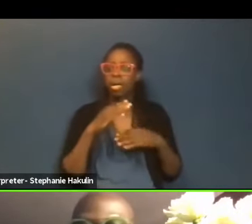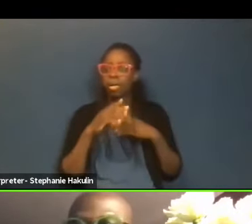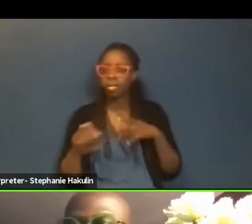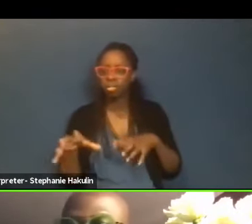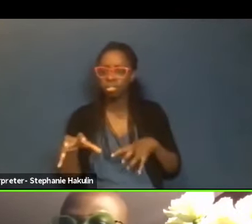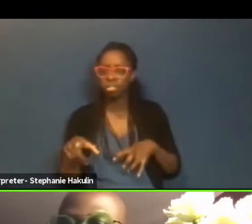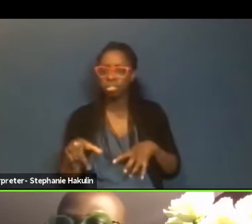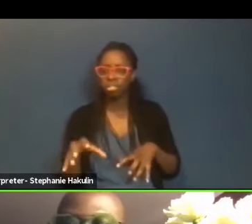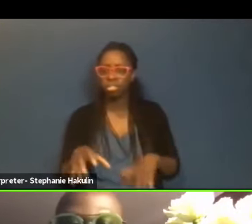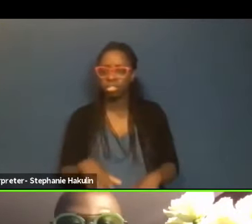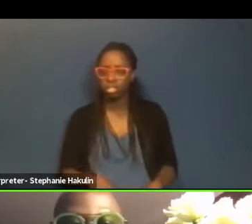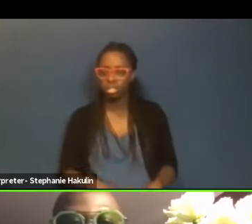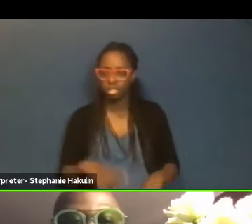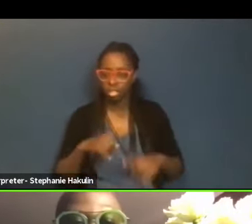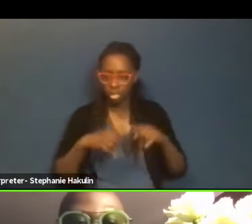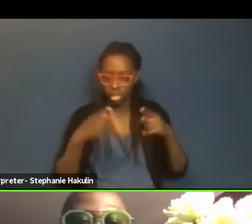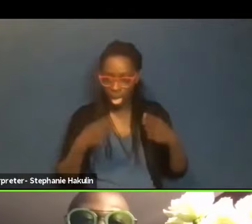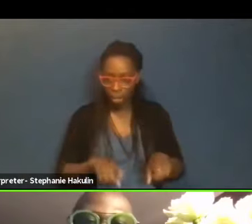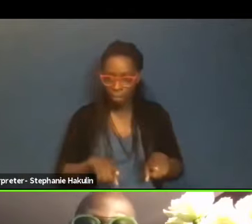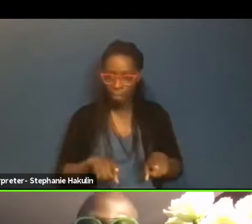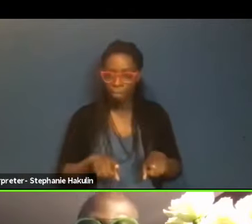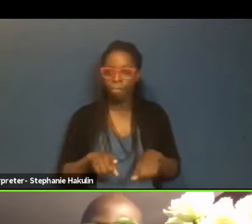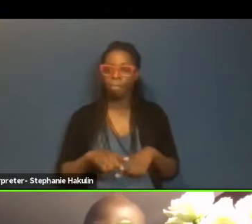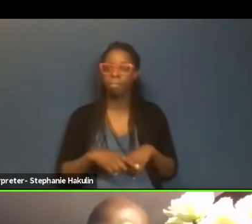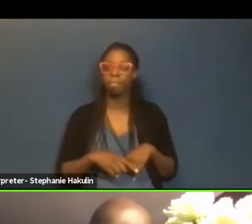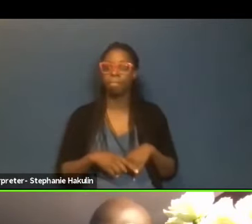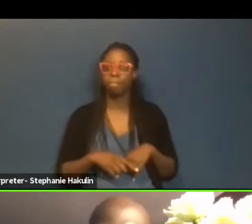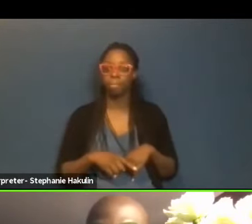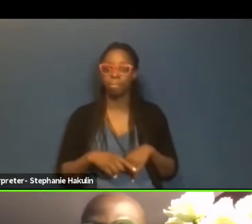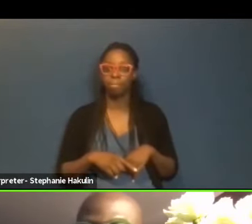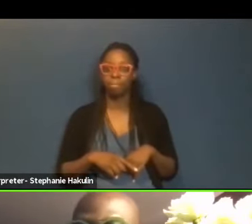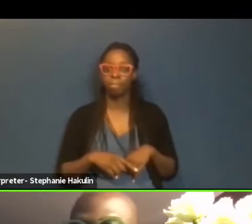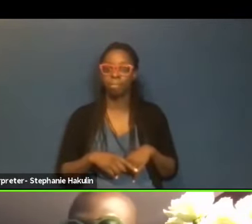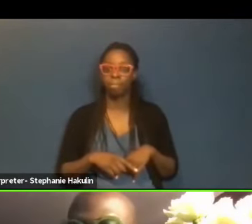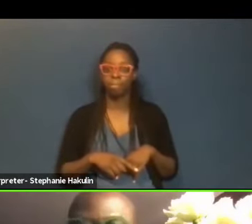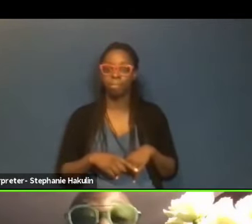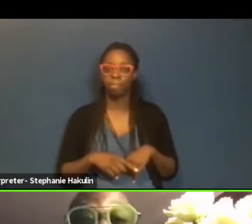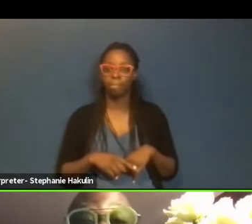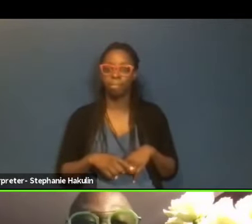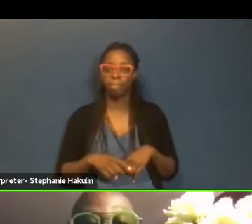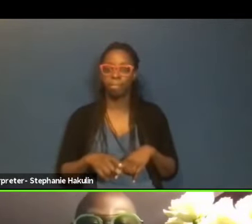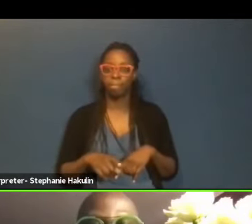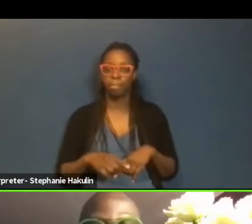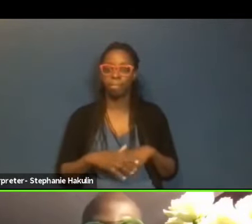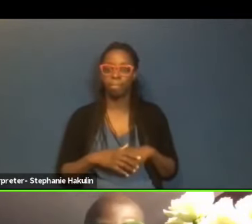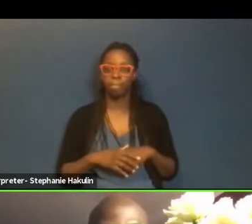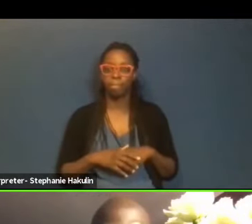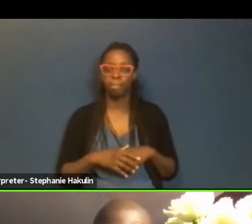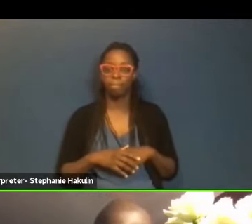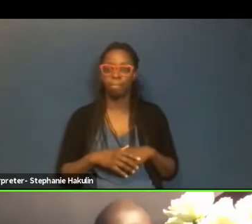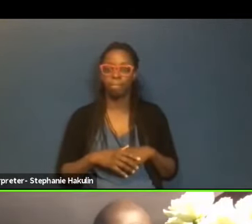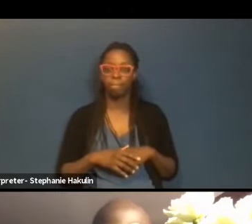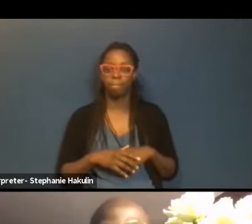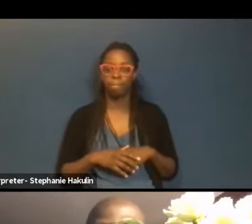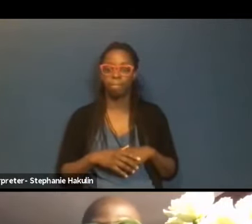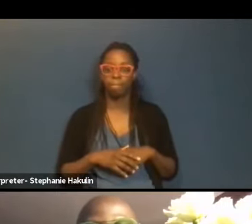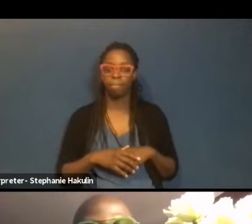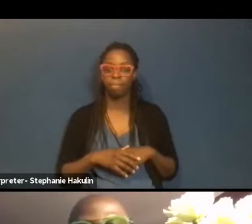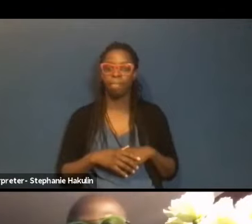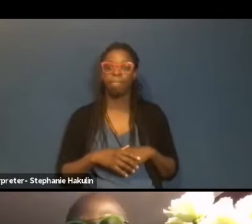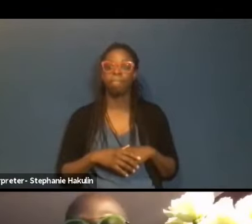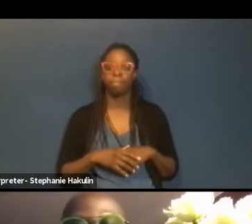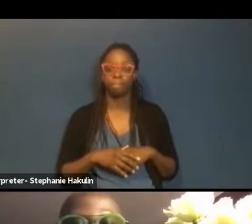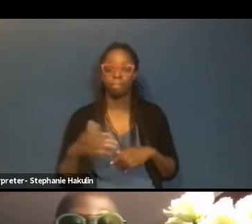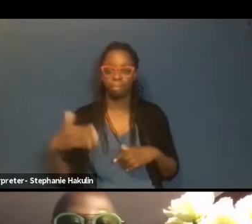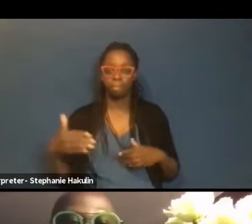though. We need to slide on over to at least one more voice, yeah. One that you've